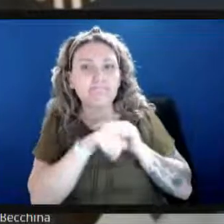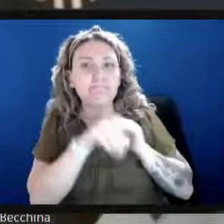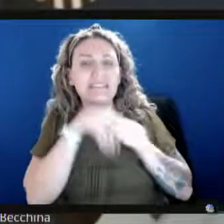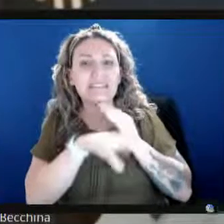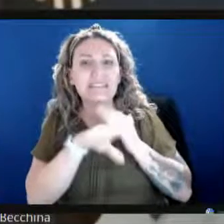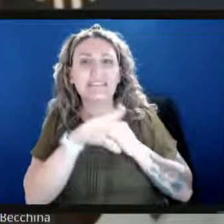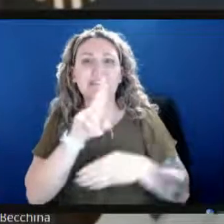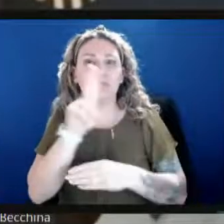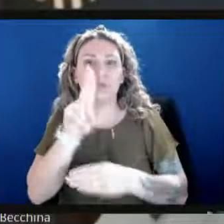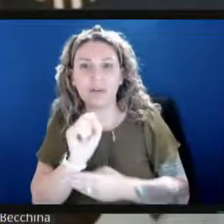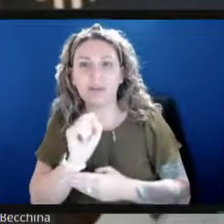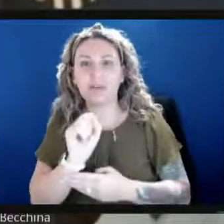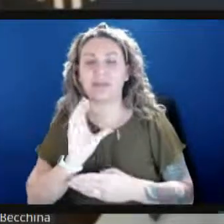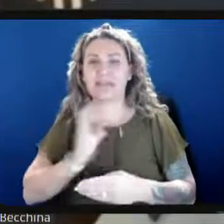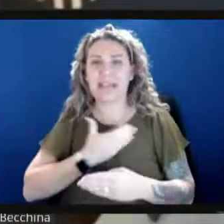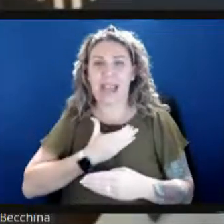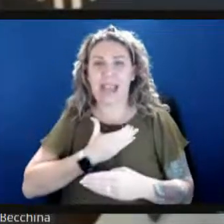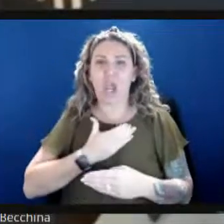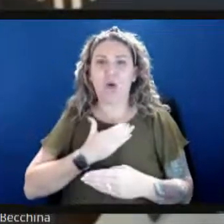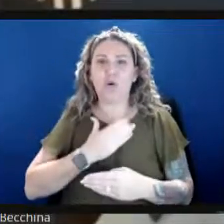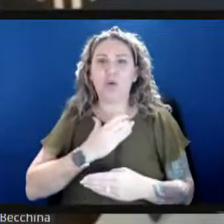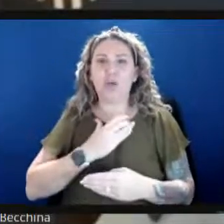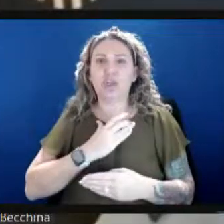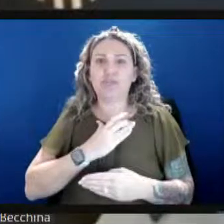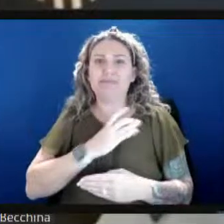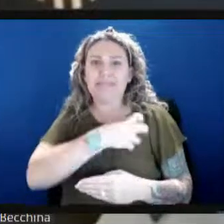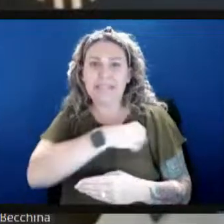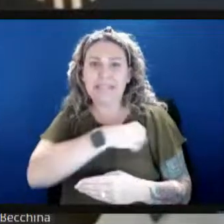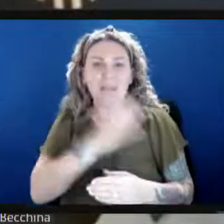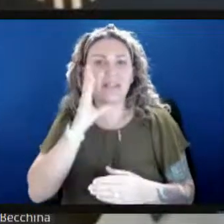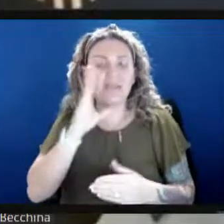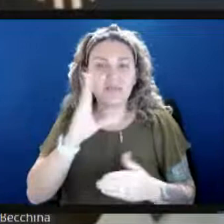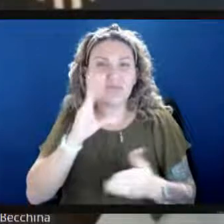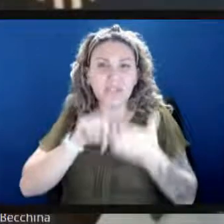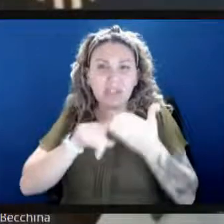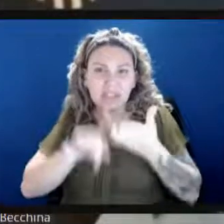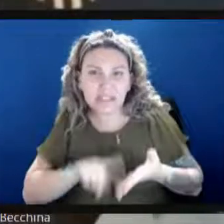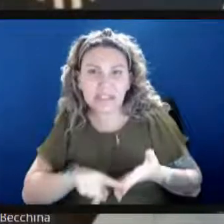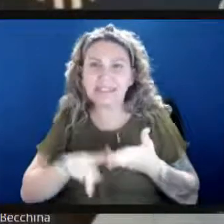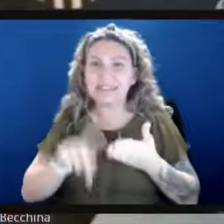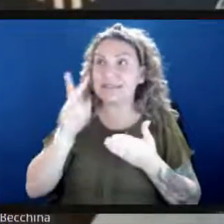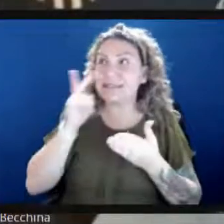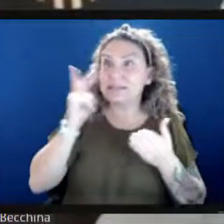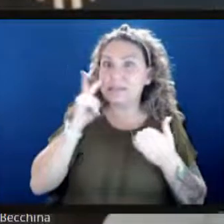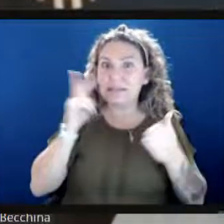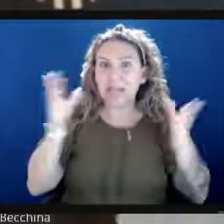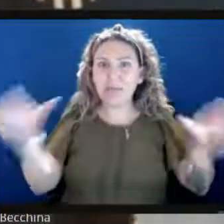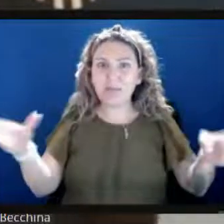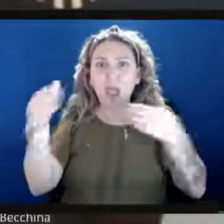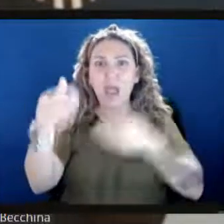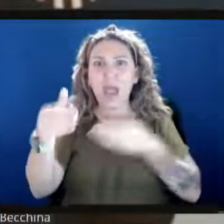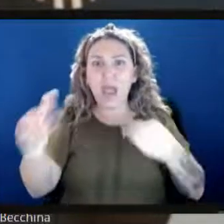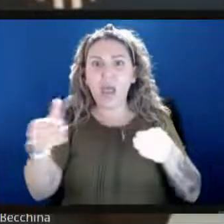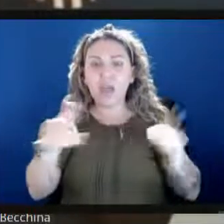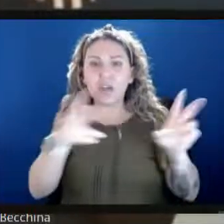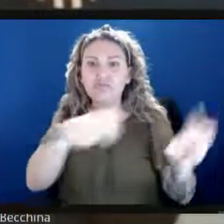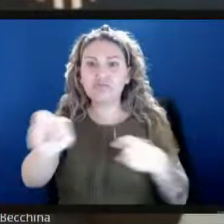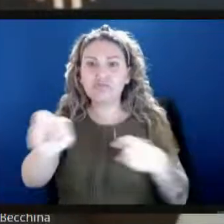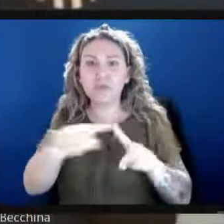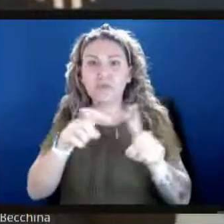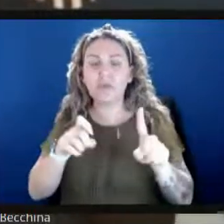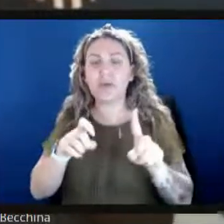will find upwards of 1 kilo of fentanyl sometimes being transported across the country. And I wrote down some of the numbers. From